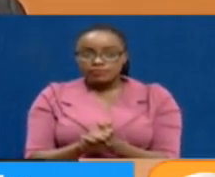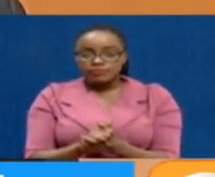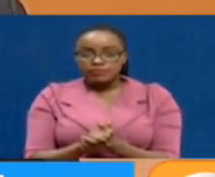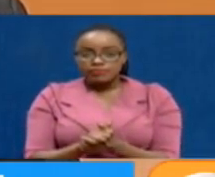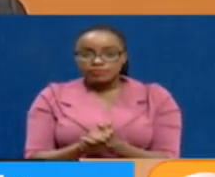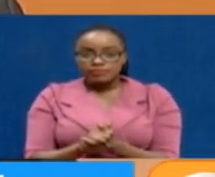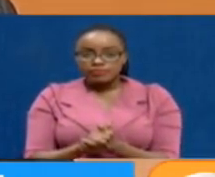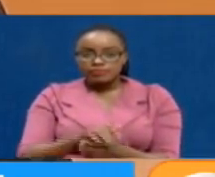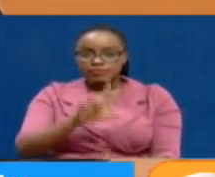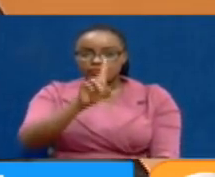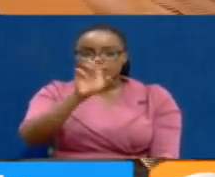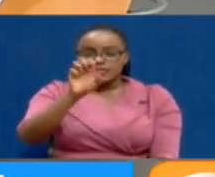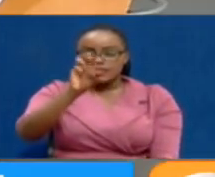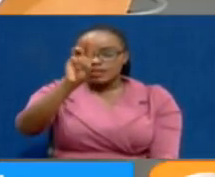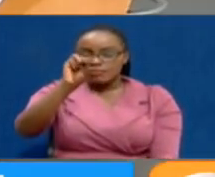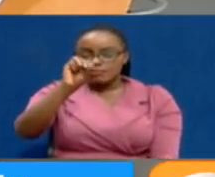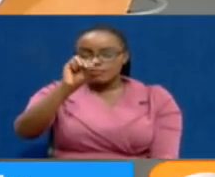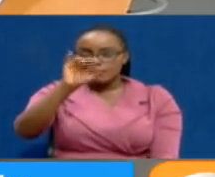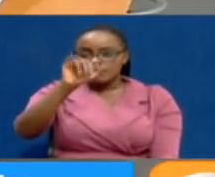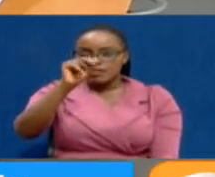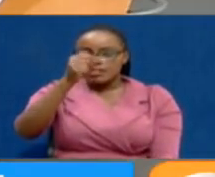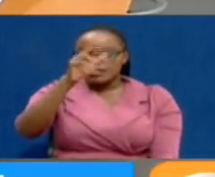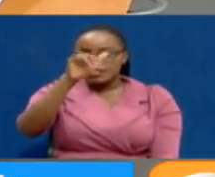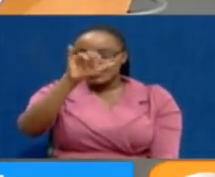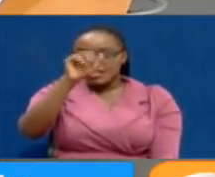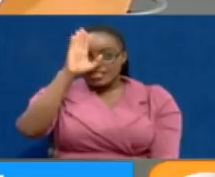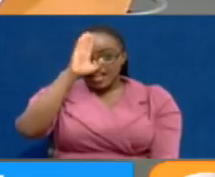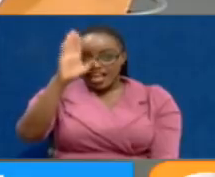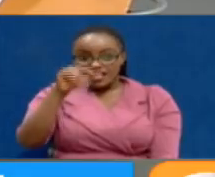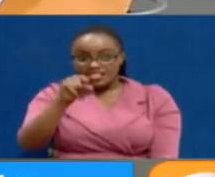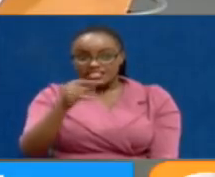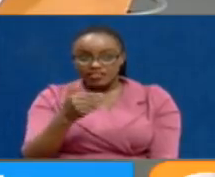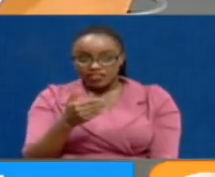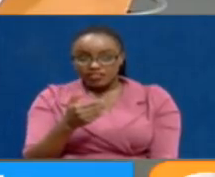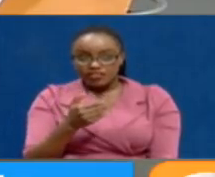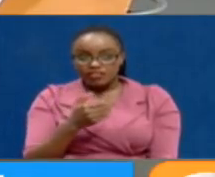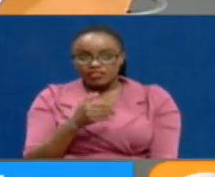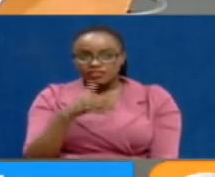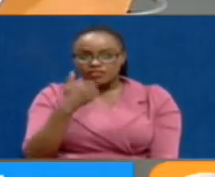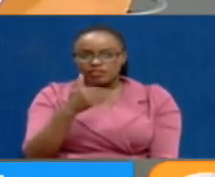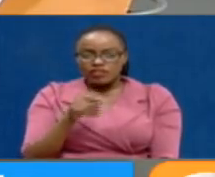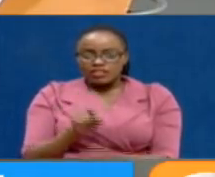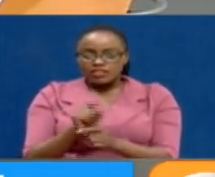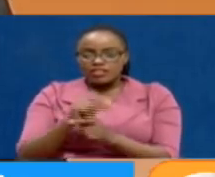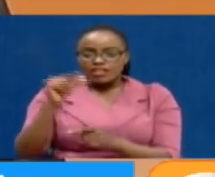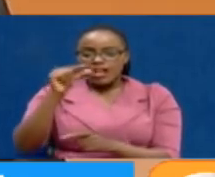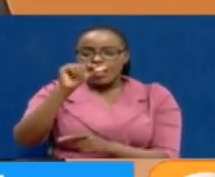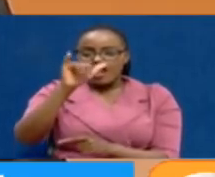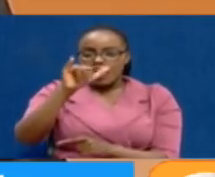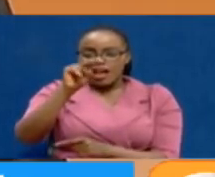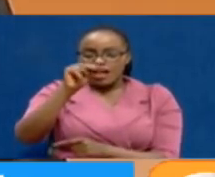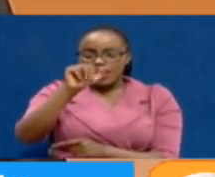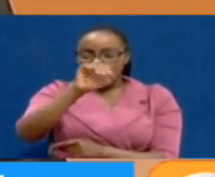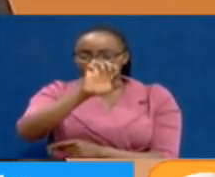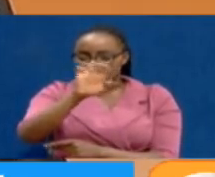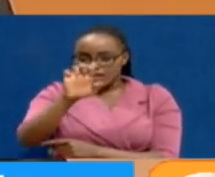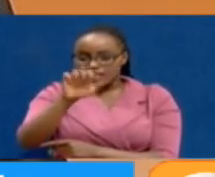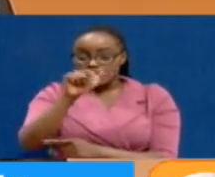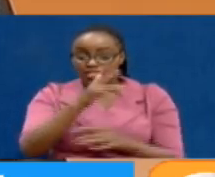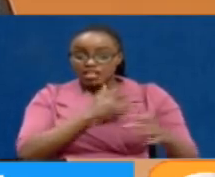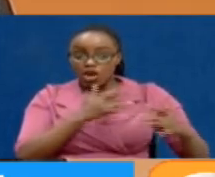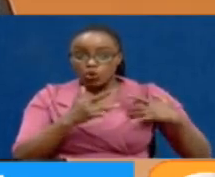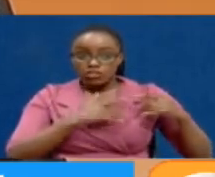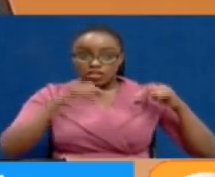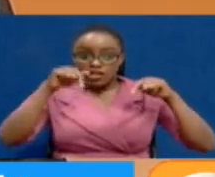Hi, Demetrius. Yeah, hi, how are you? Yeah, he's quite a sharp gynecologist. And that has been quite a